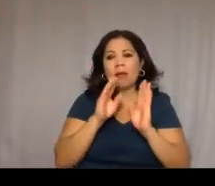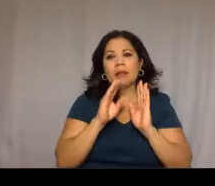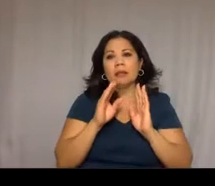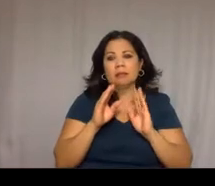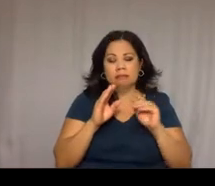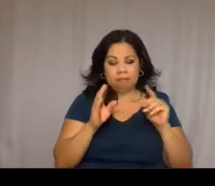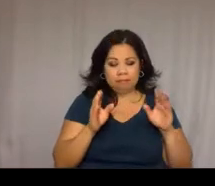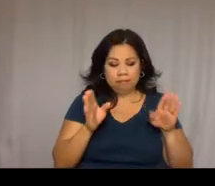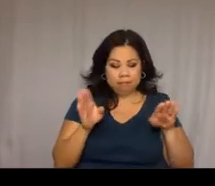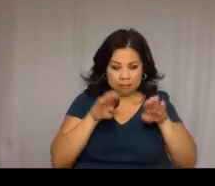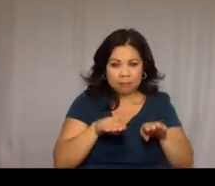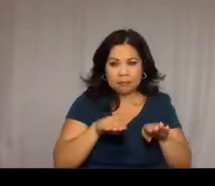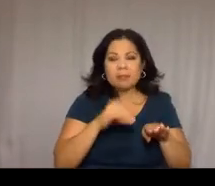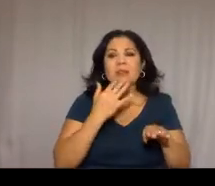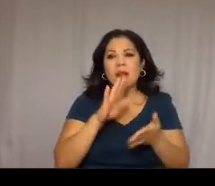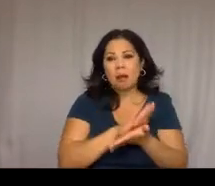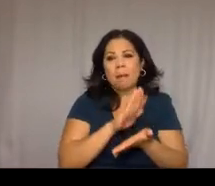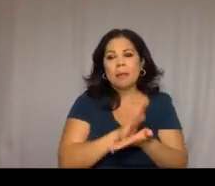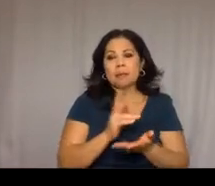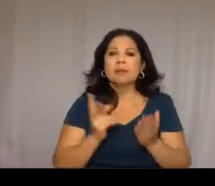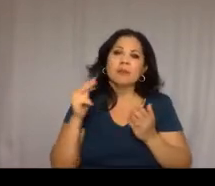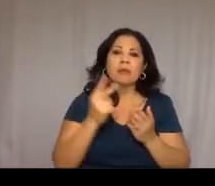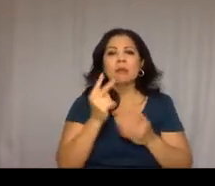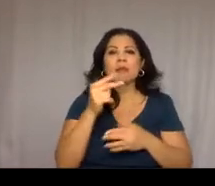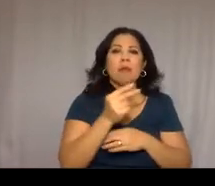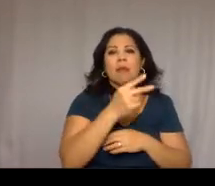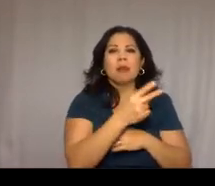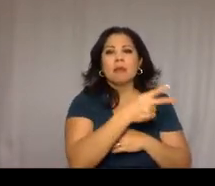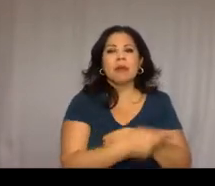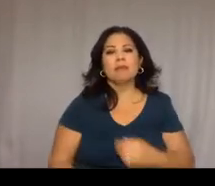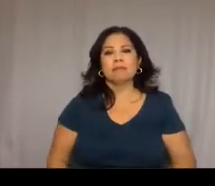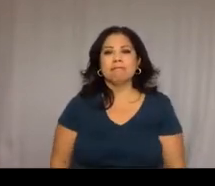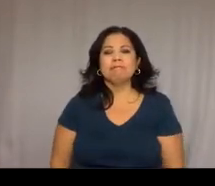out. Cut her out, cut her out, cut her out. Okay.